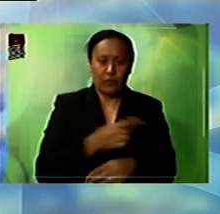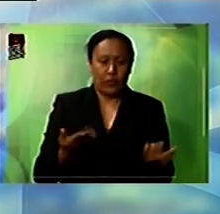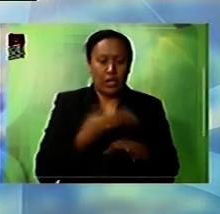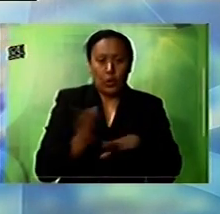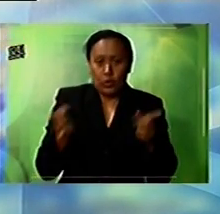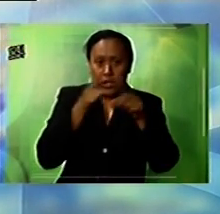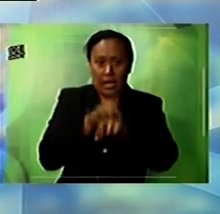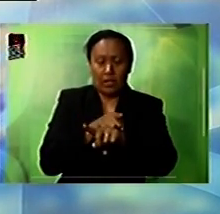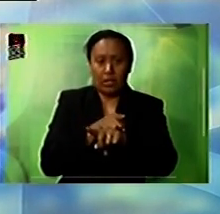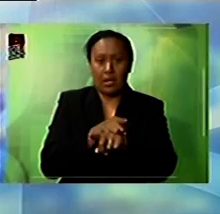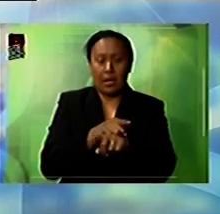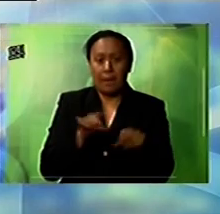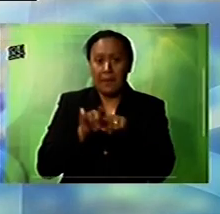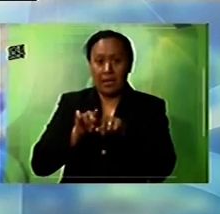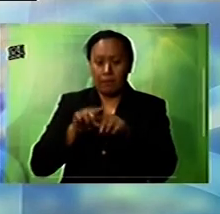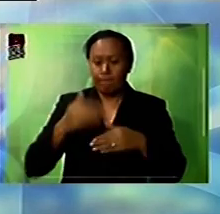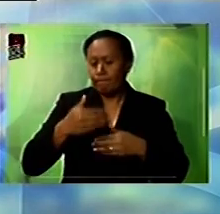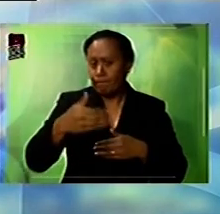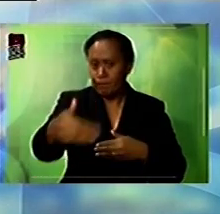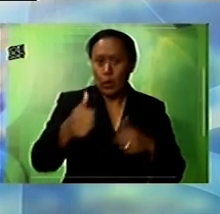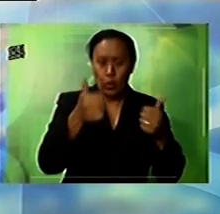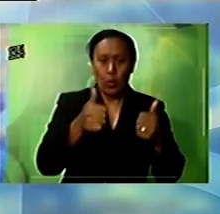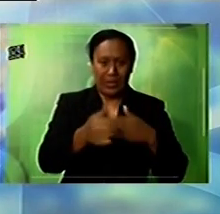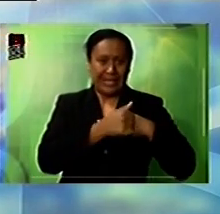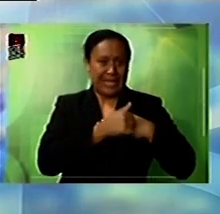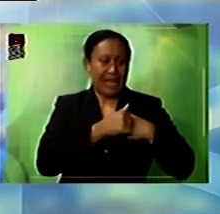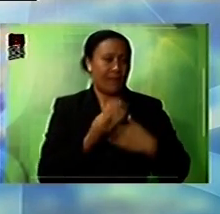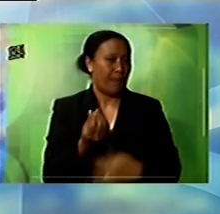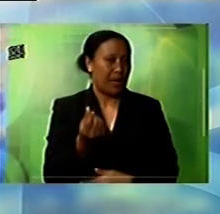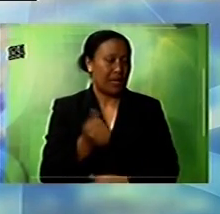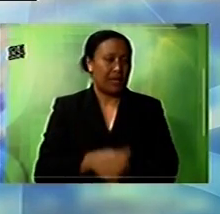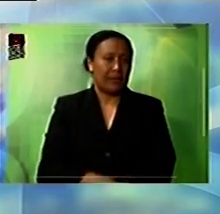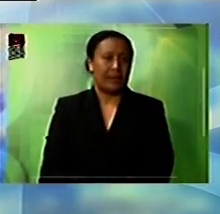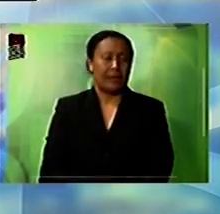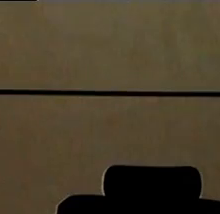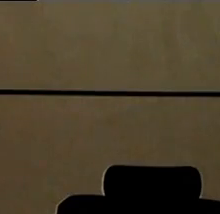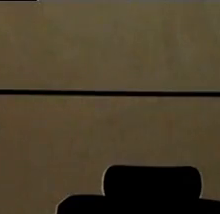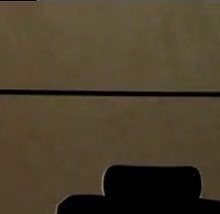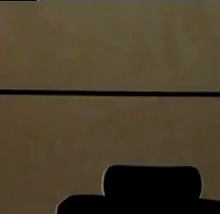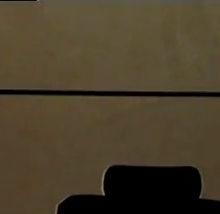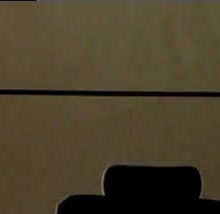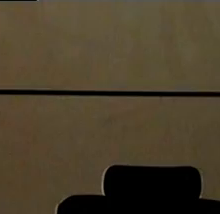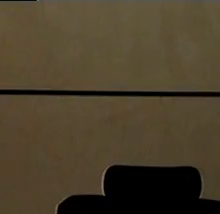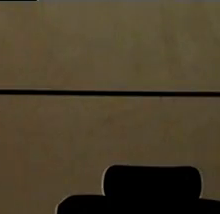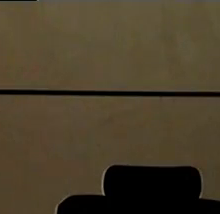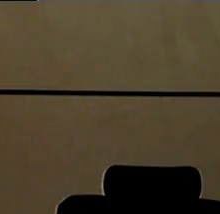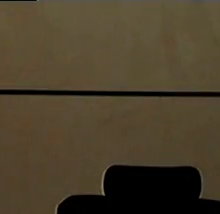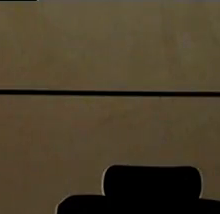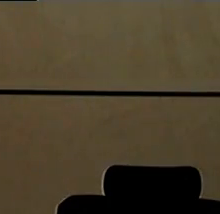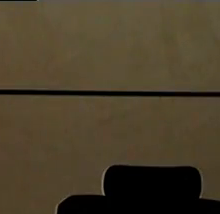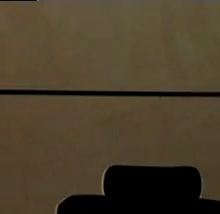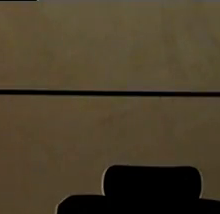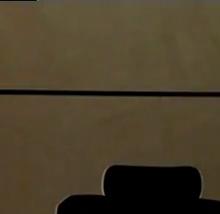It also ensures the long-term sustainability of the fund and improving services to stakeholders. The fund recorded a net surplus